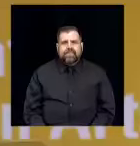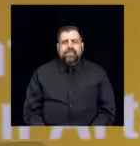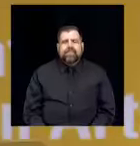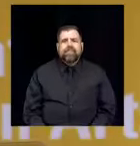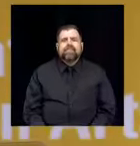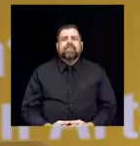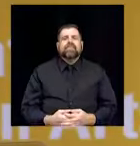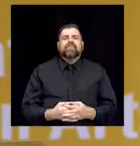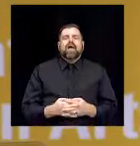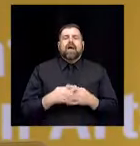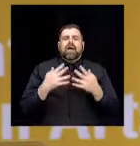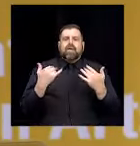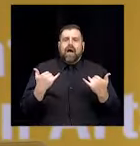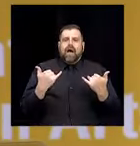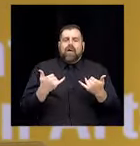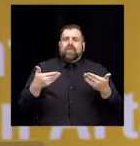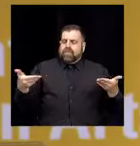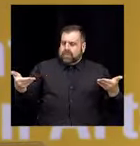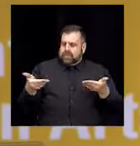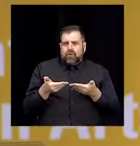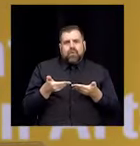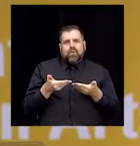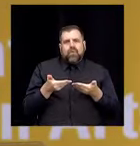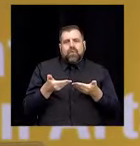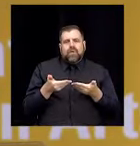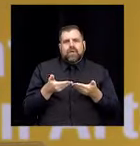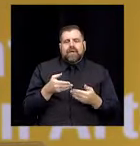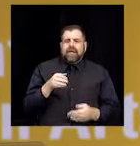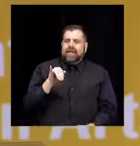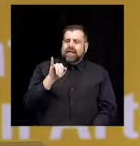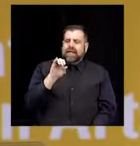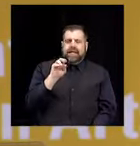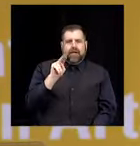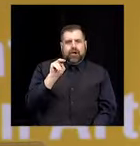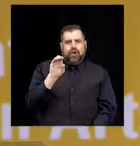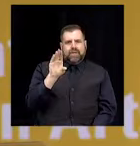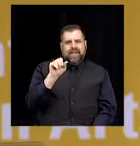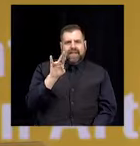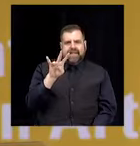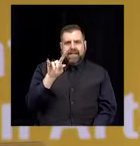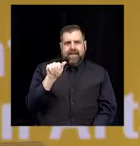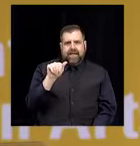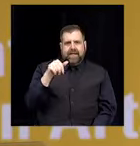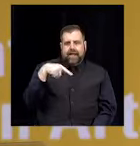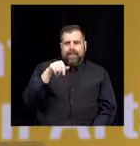At this time, I would like to introduce Innocencia Padilla.